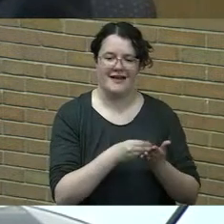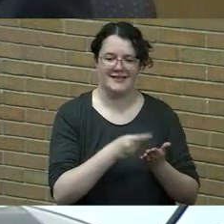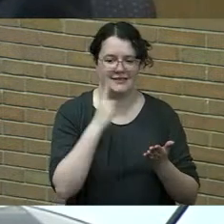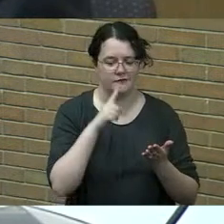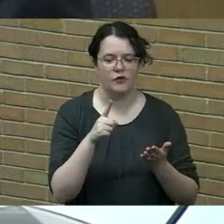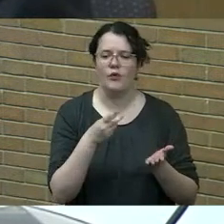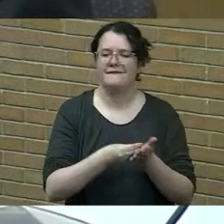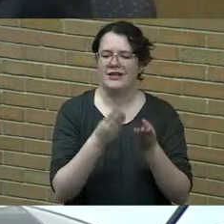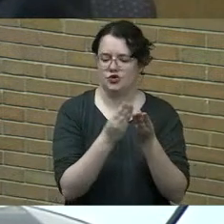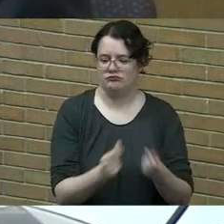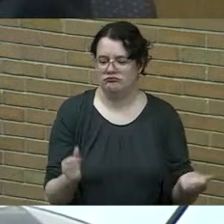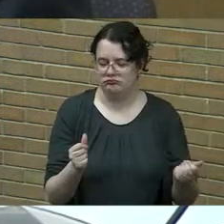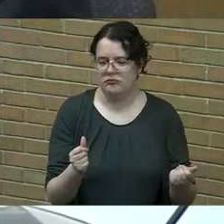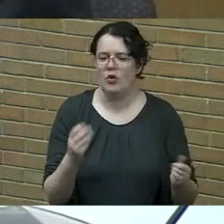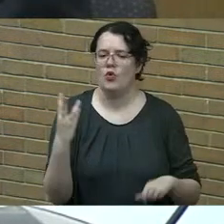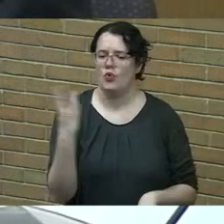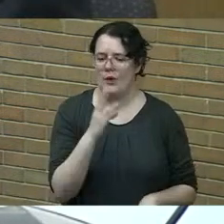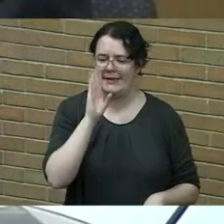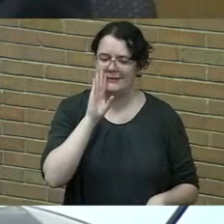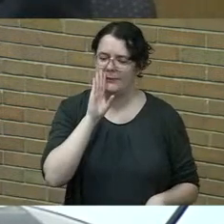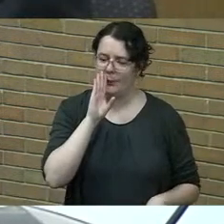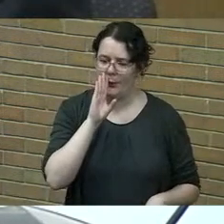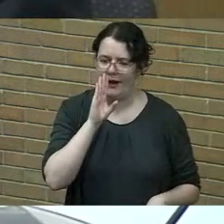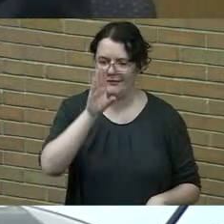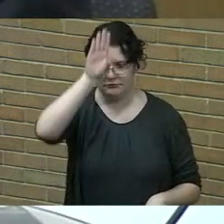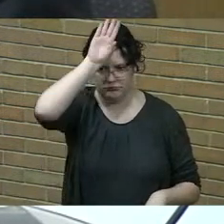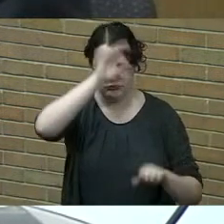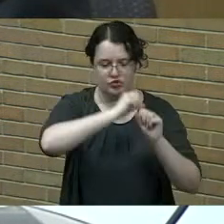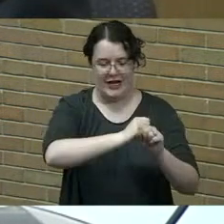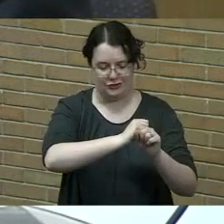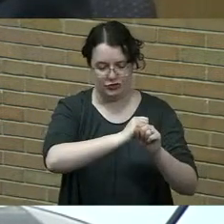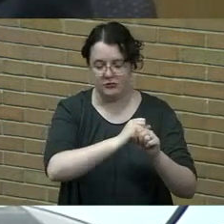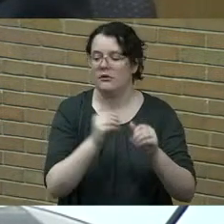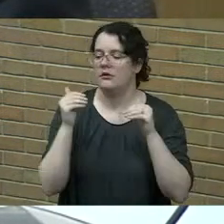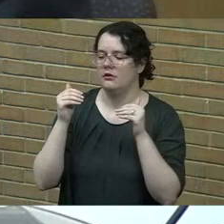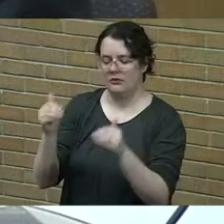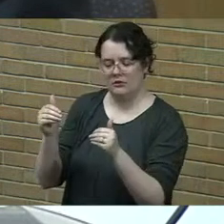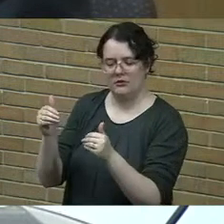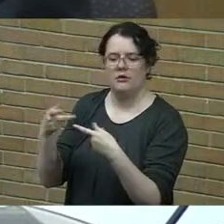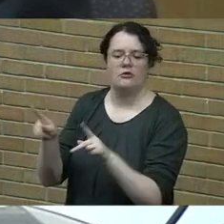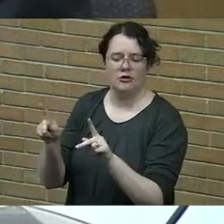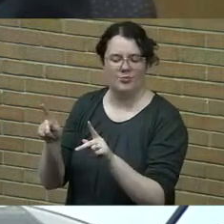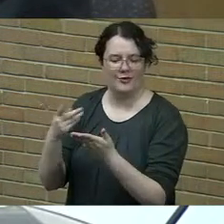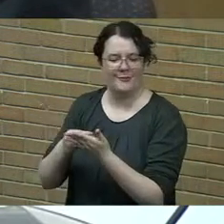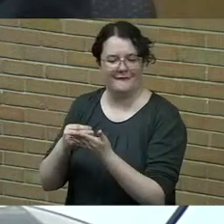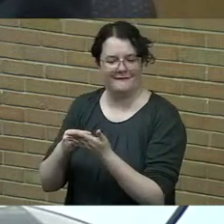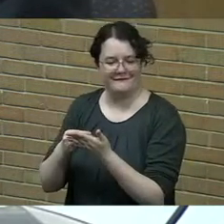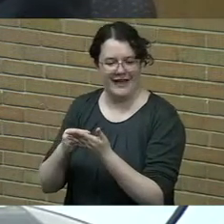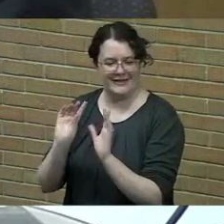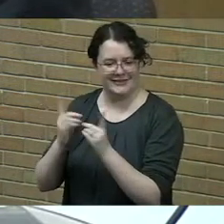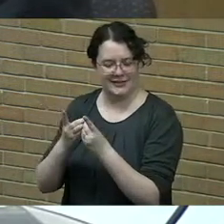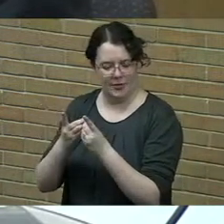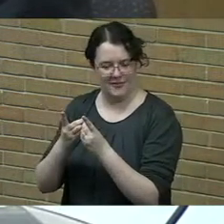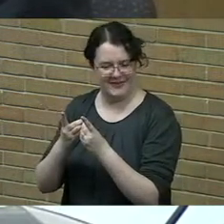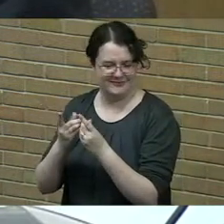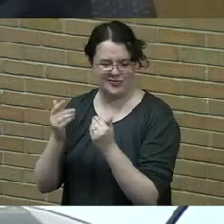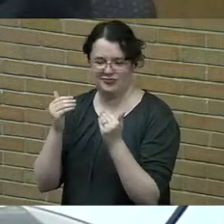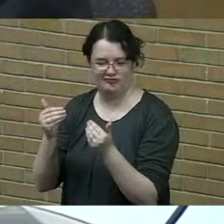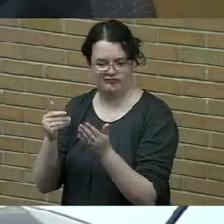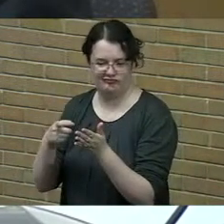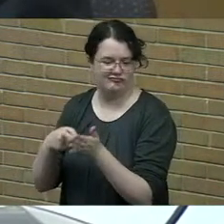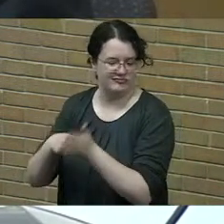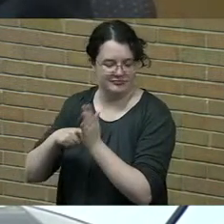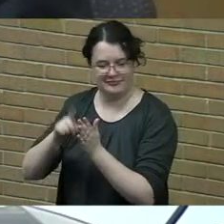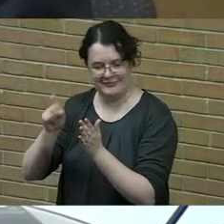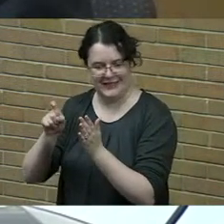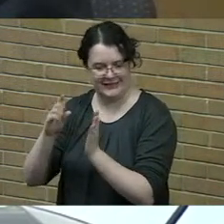West Brighton Fire Protection District and authorize the Finance Department to make the necessary entries for said dissolution. I